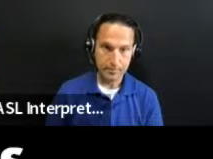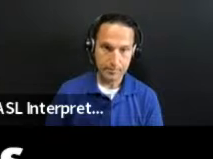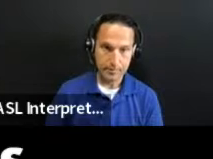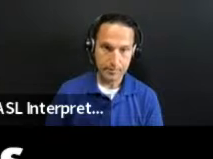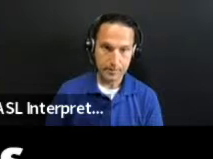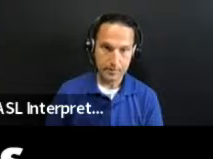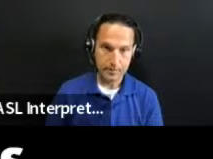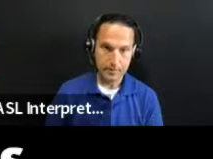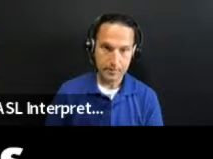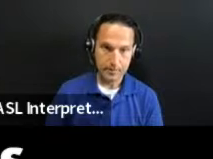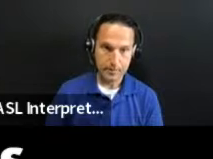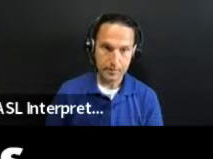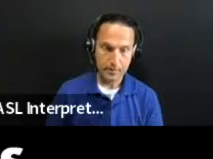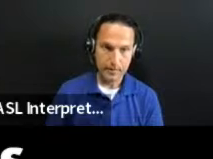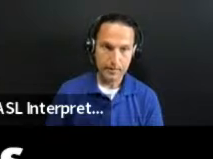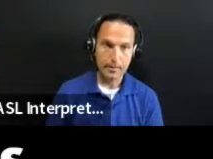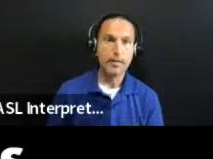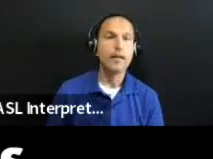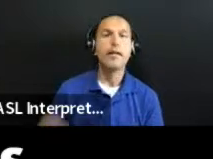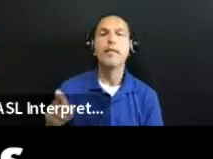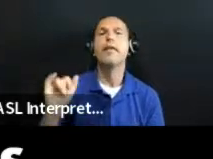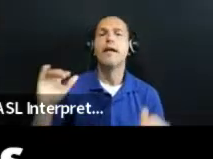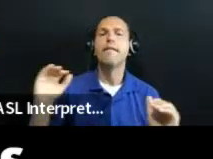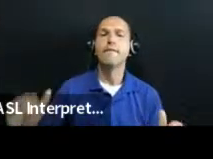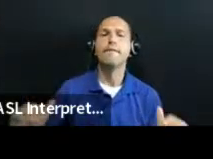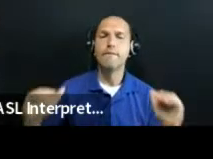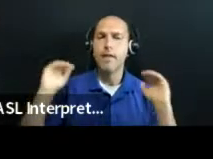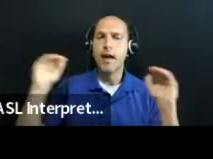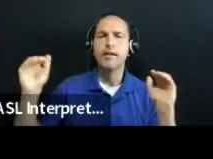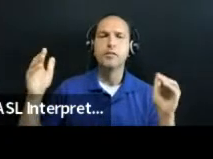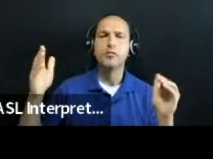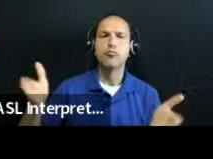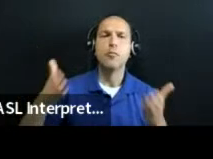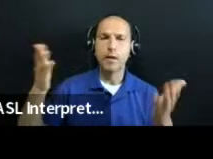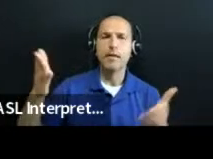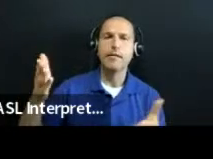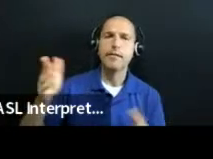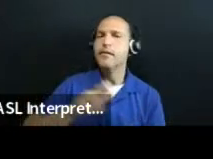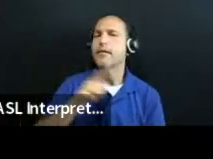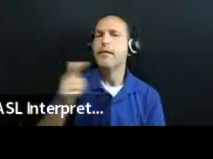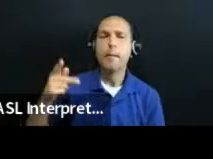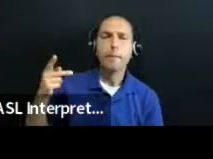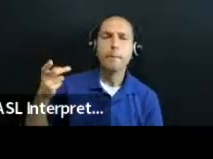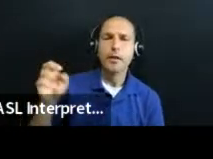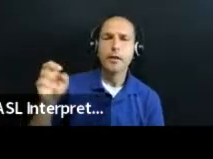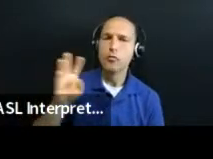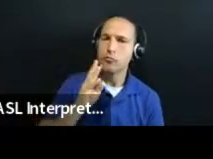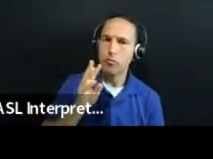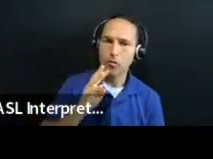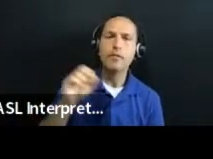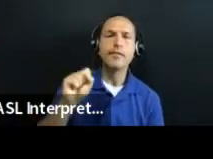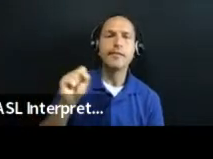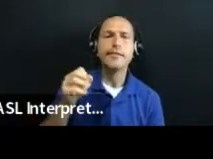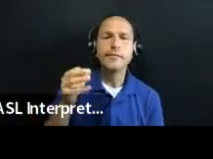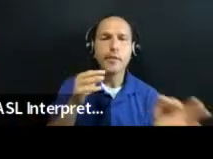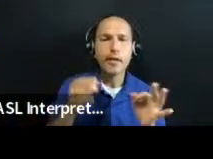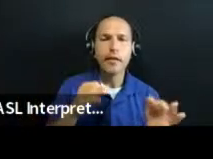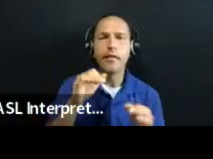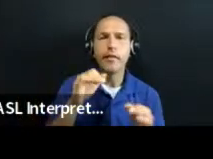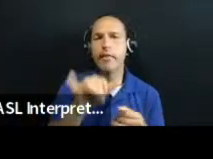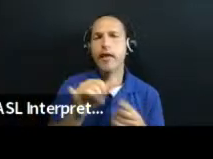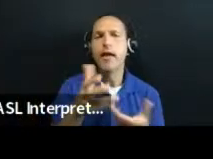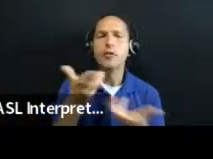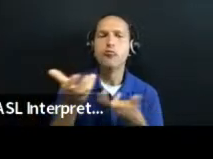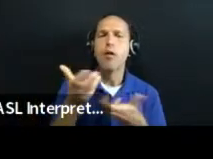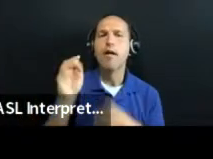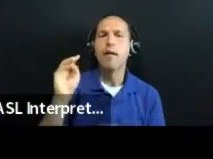All right, so advanced recommendations, Peter. Yes, on this slide, you have an interactive map